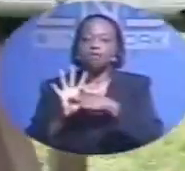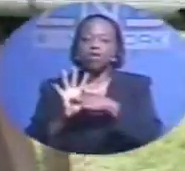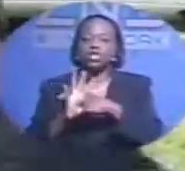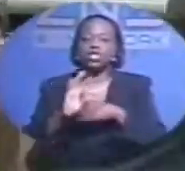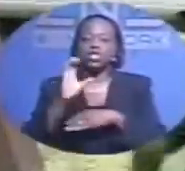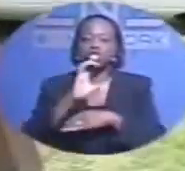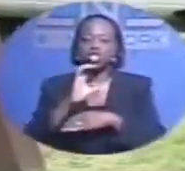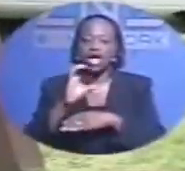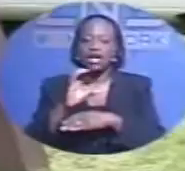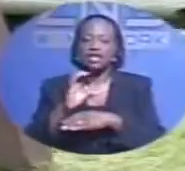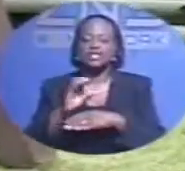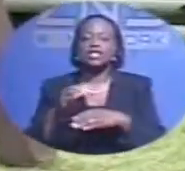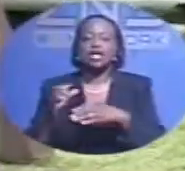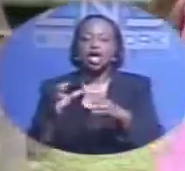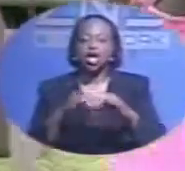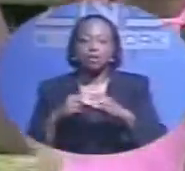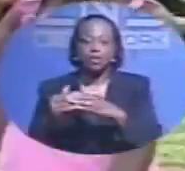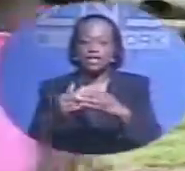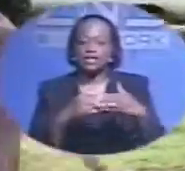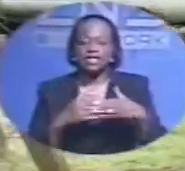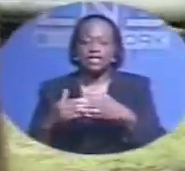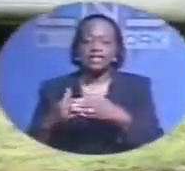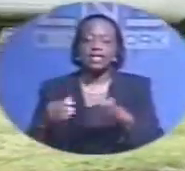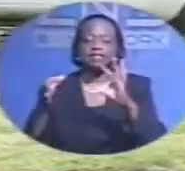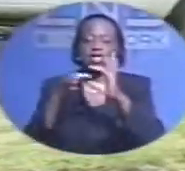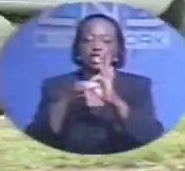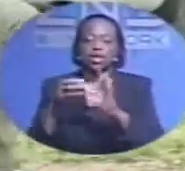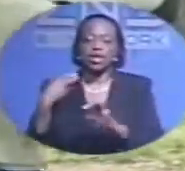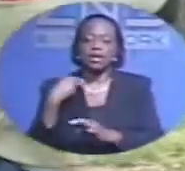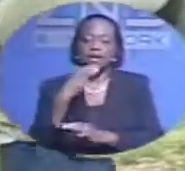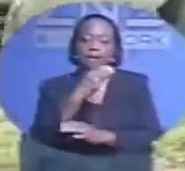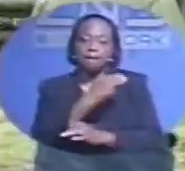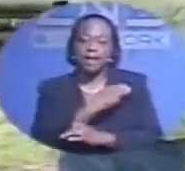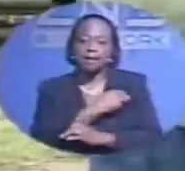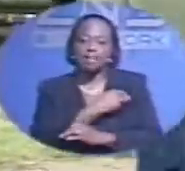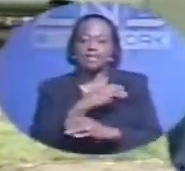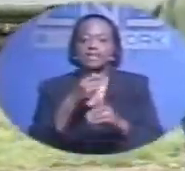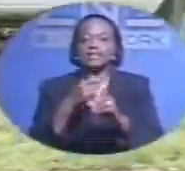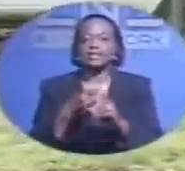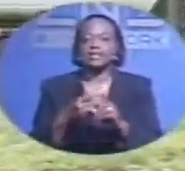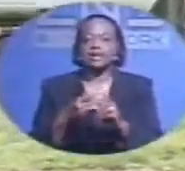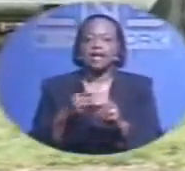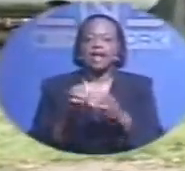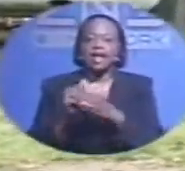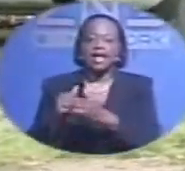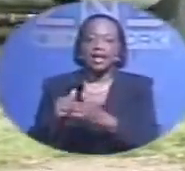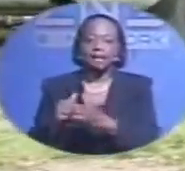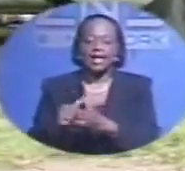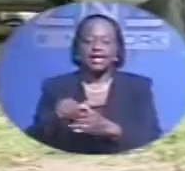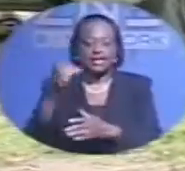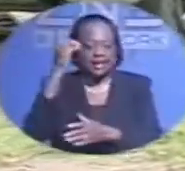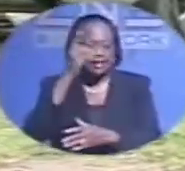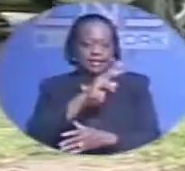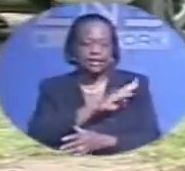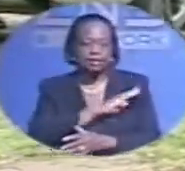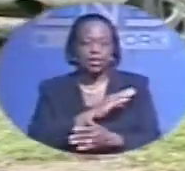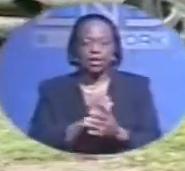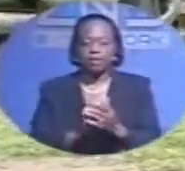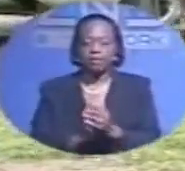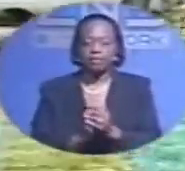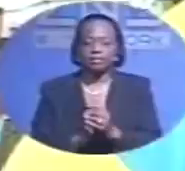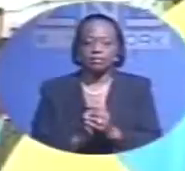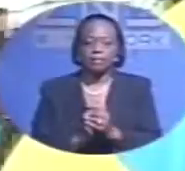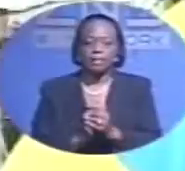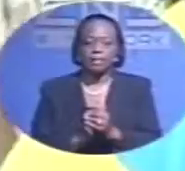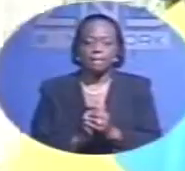and community leaders joined members of the Fort Charlotte Urban Renewal led by Inspector Denzel Barr.